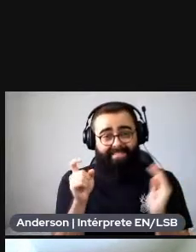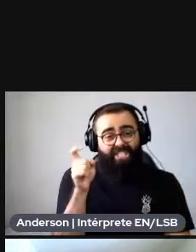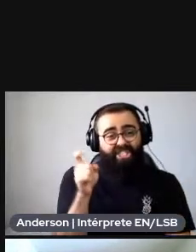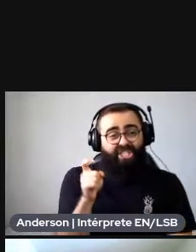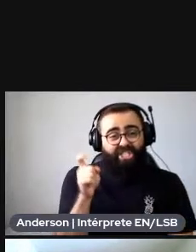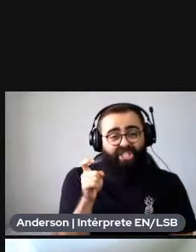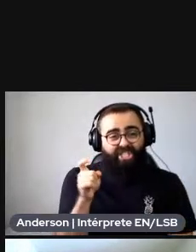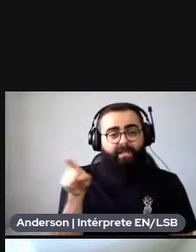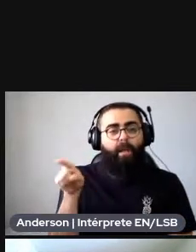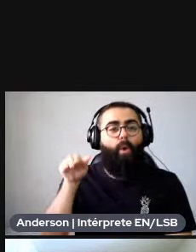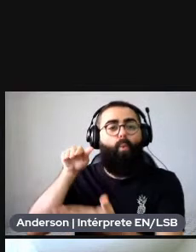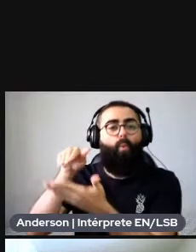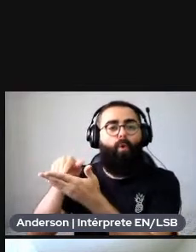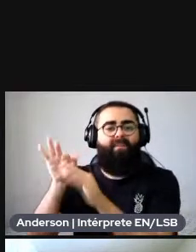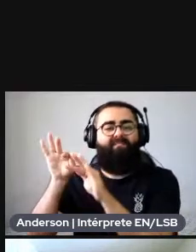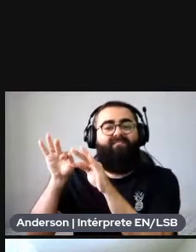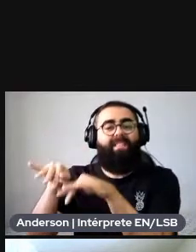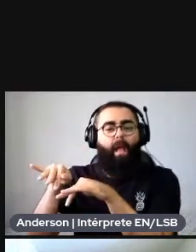here.